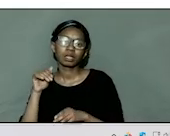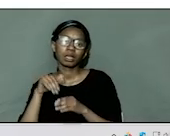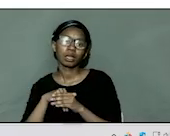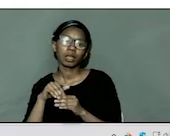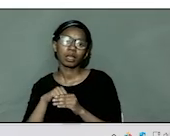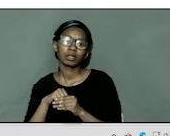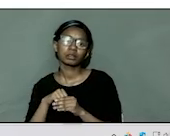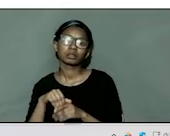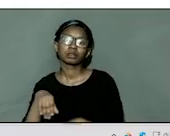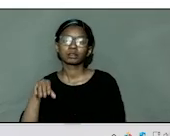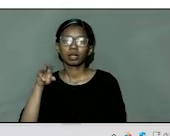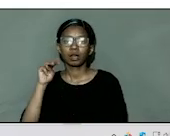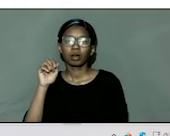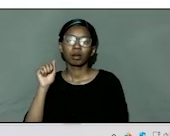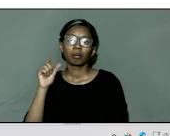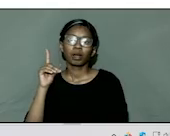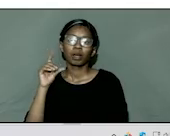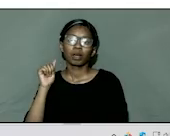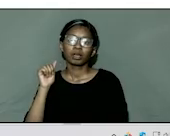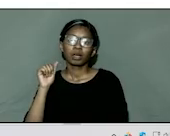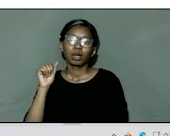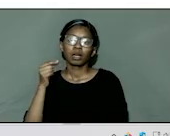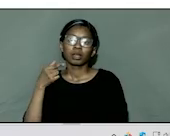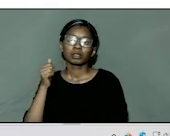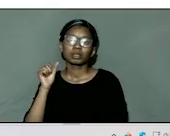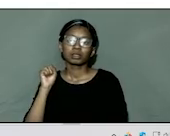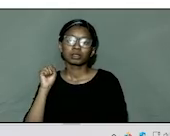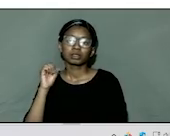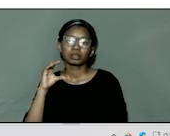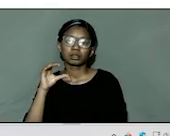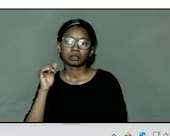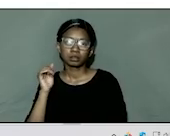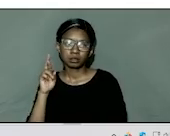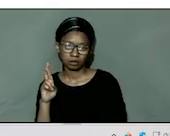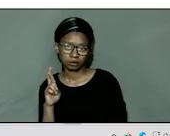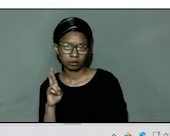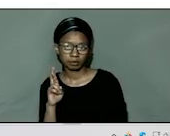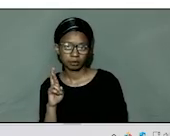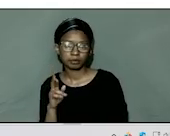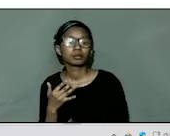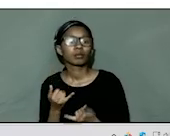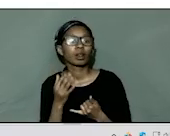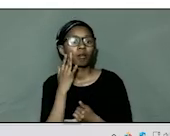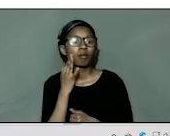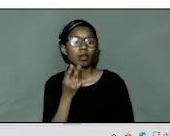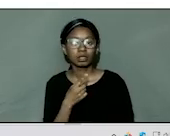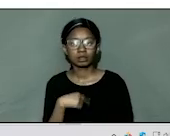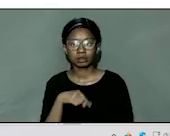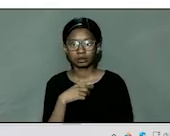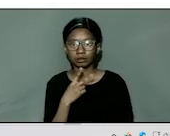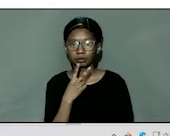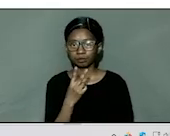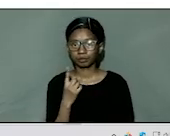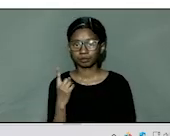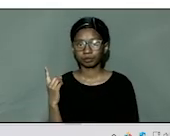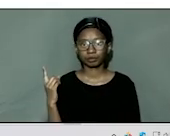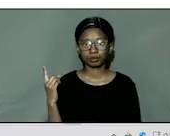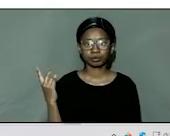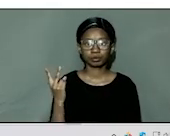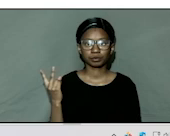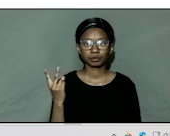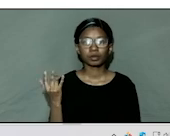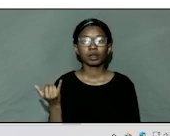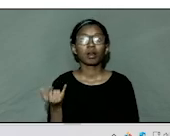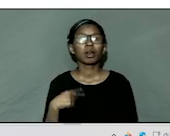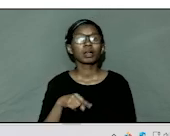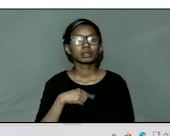of the east coast of Africa as shown in the diagram below. So now when we look at the two, we know